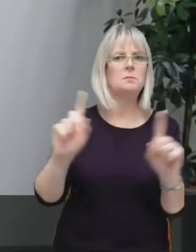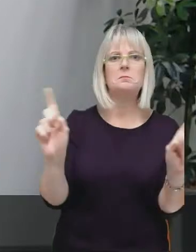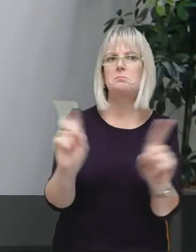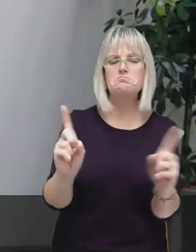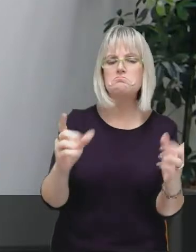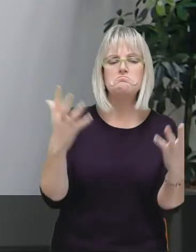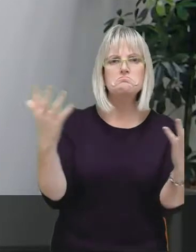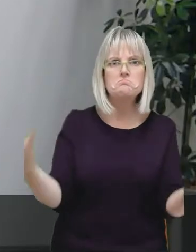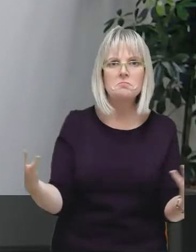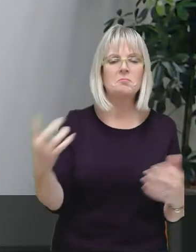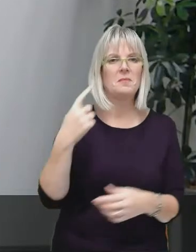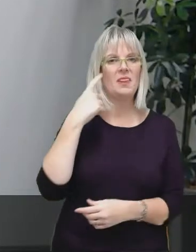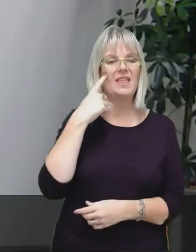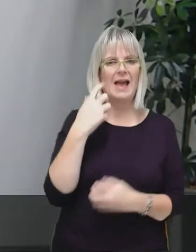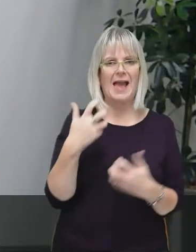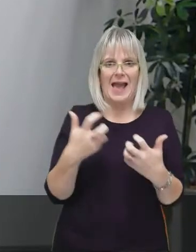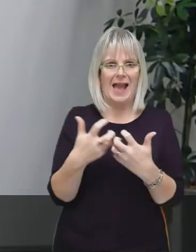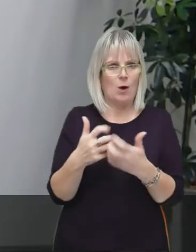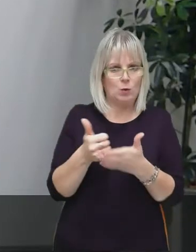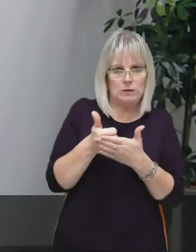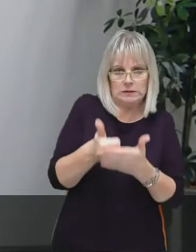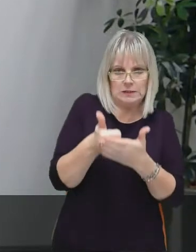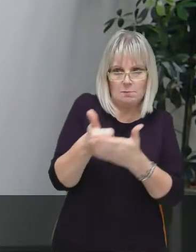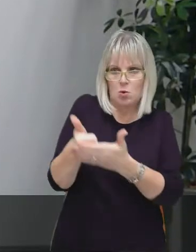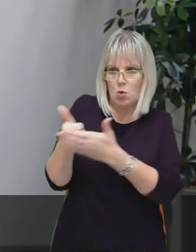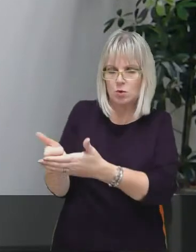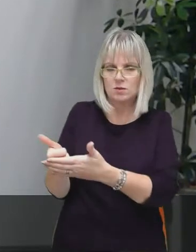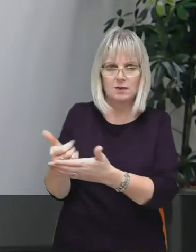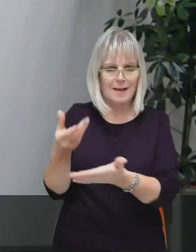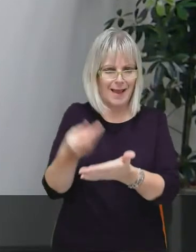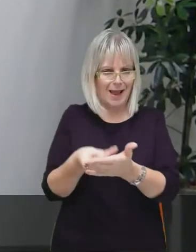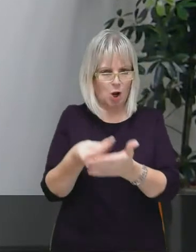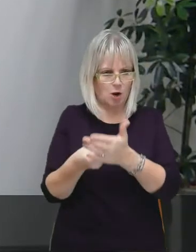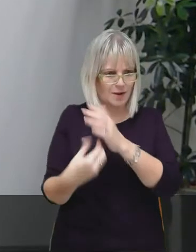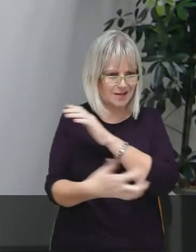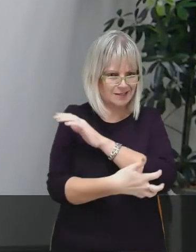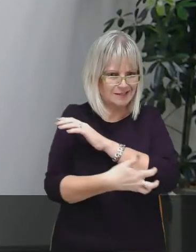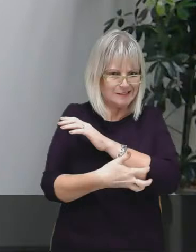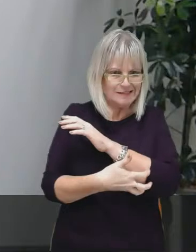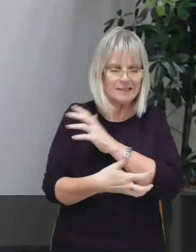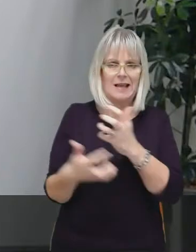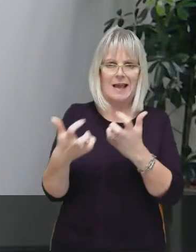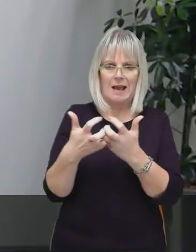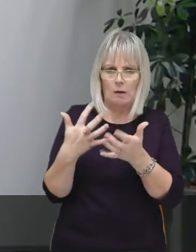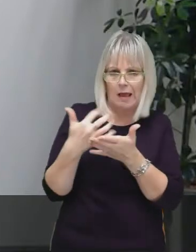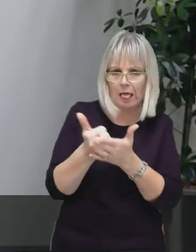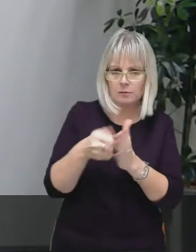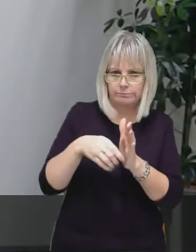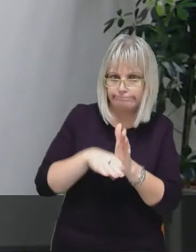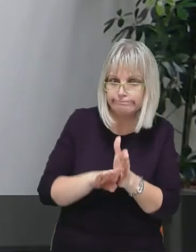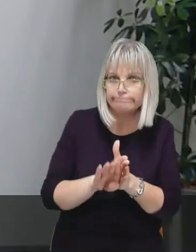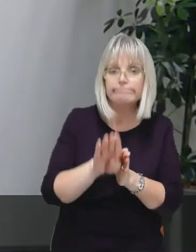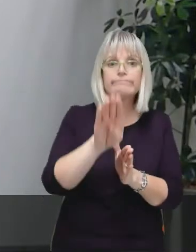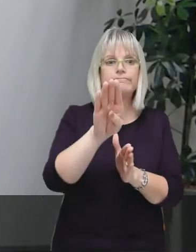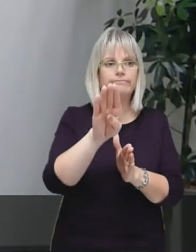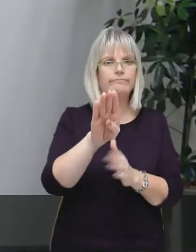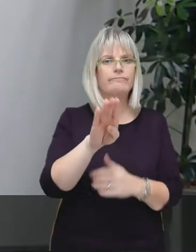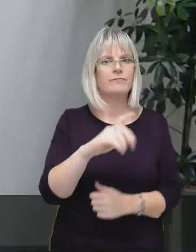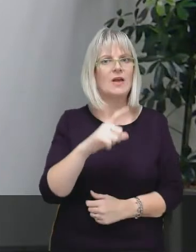out of the economic crisis. That's why my mantra at City Hall is now